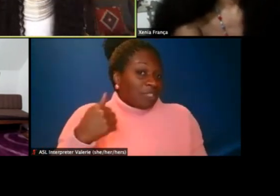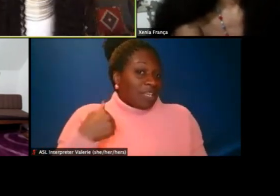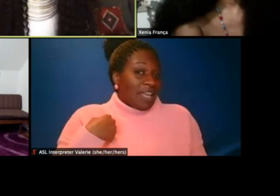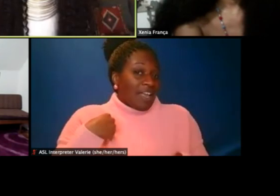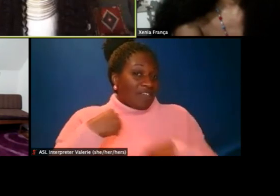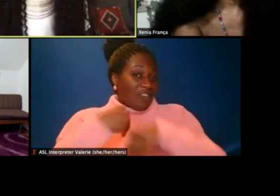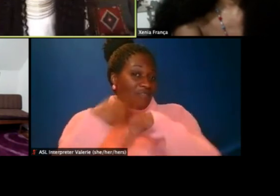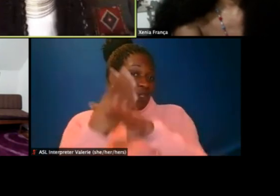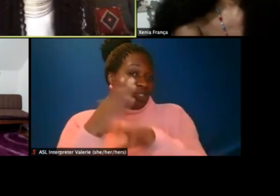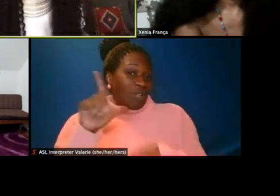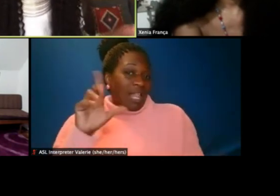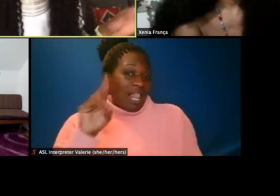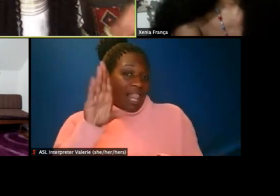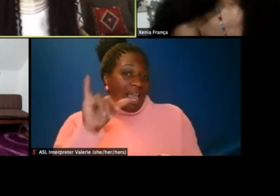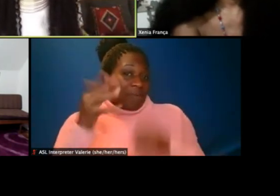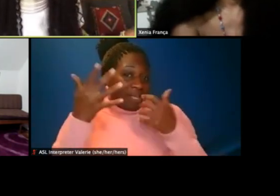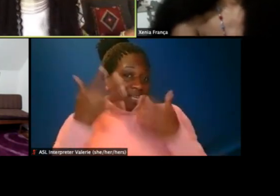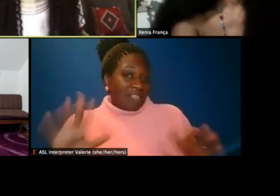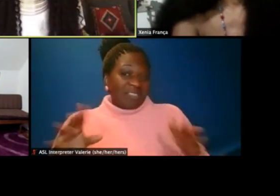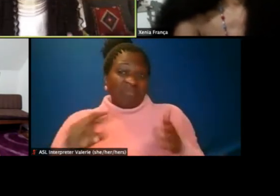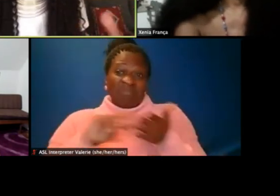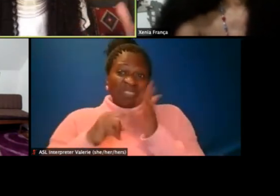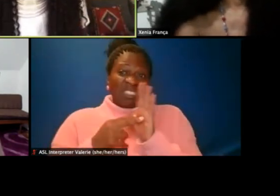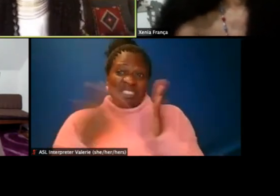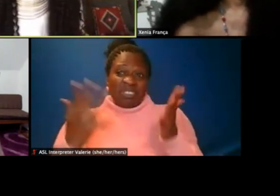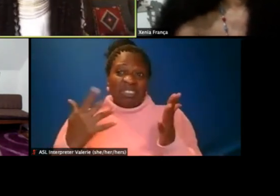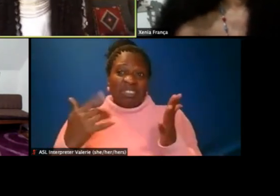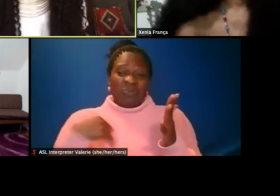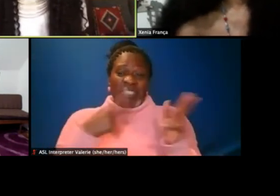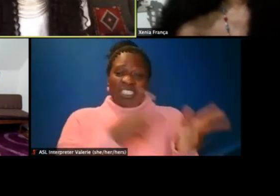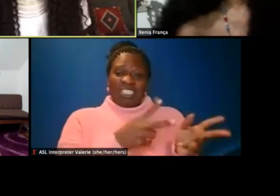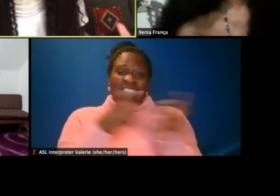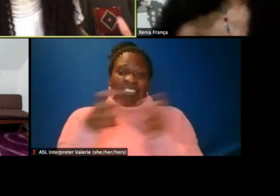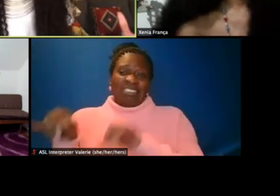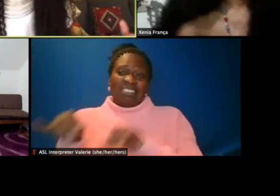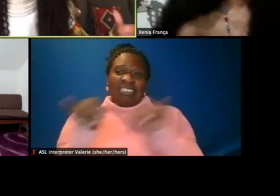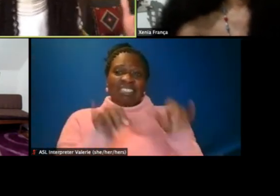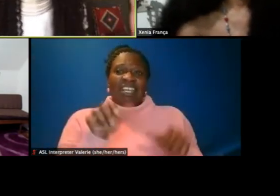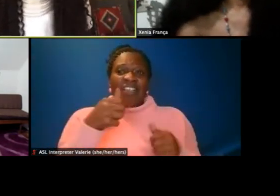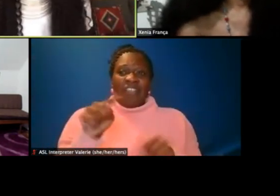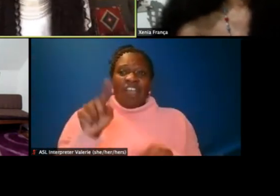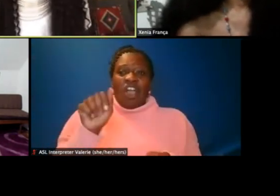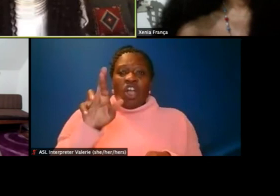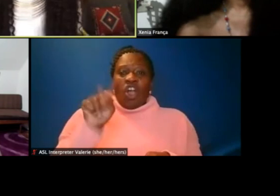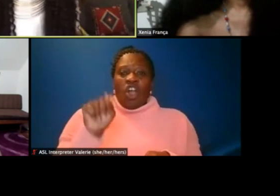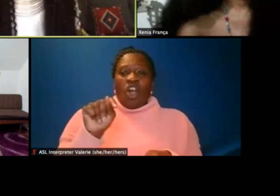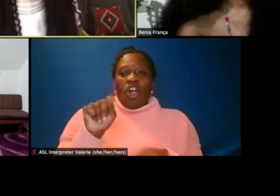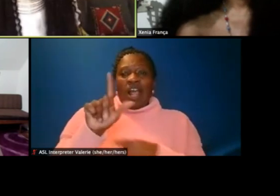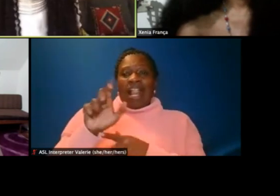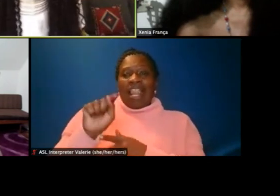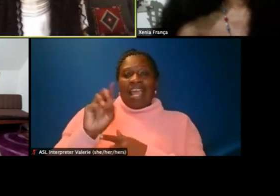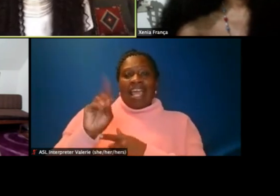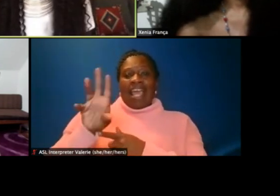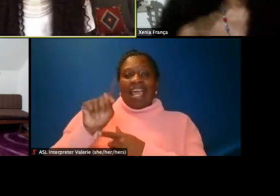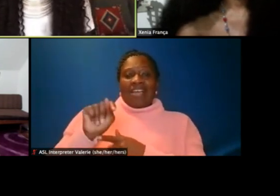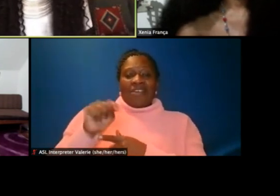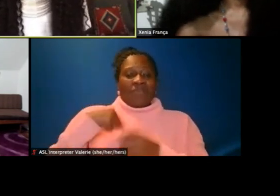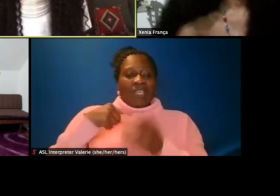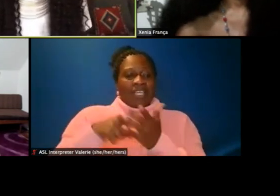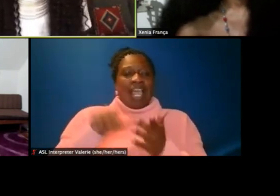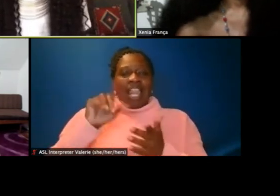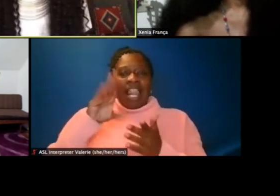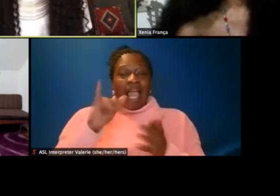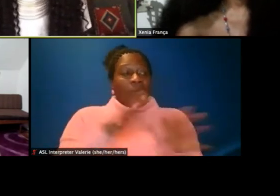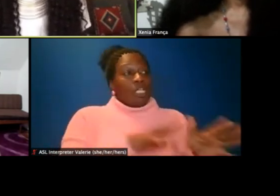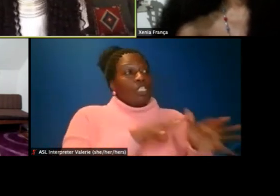virtual lobby after this, which is basically we're trying to simulate, you know, the art let out. So when we're in the lobby and we leave the